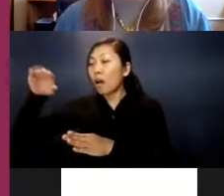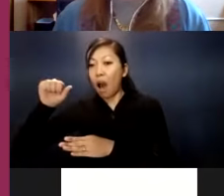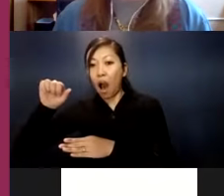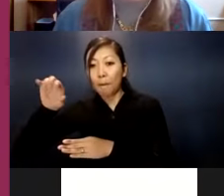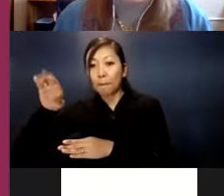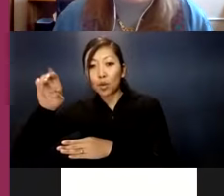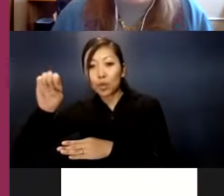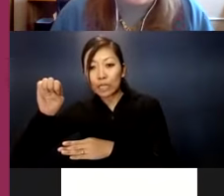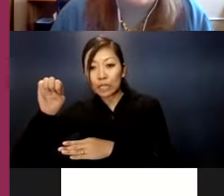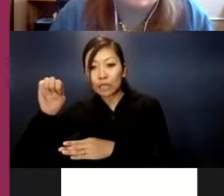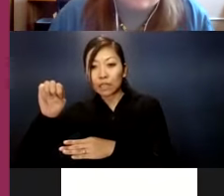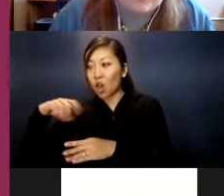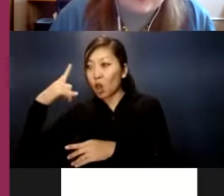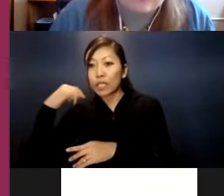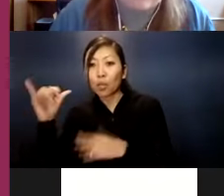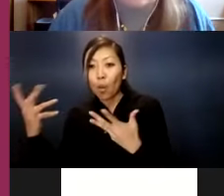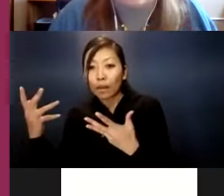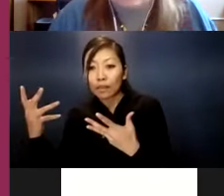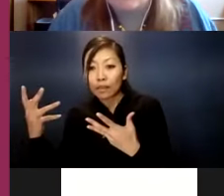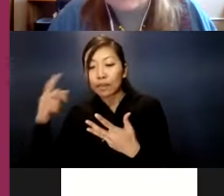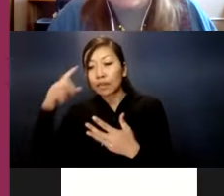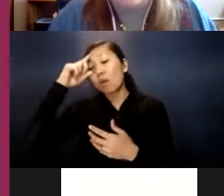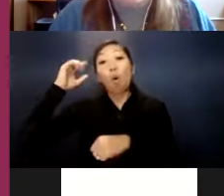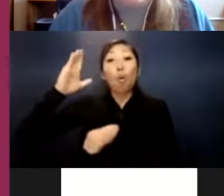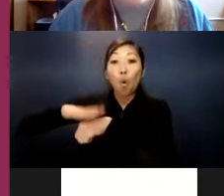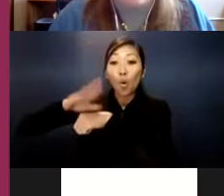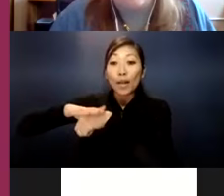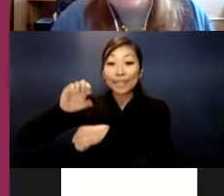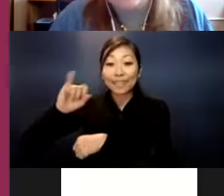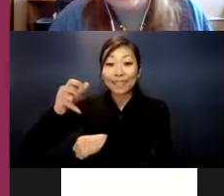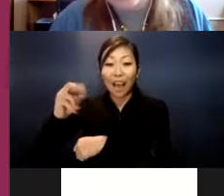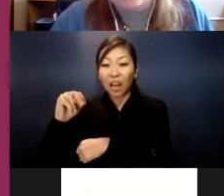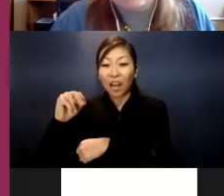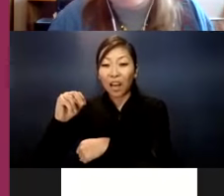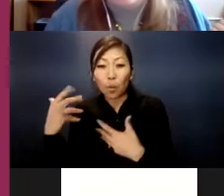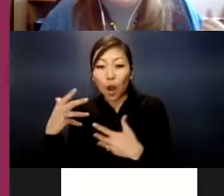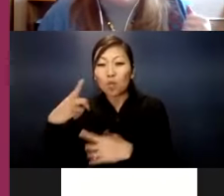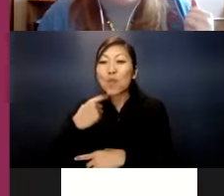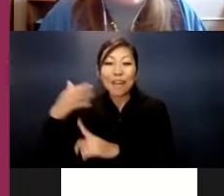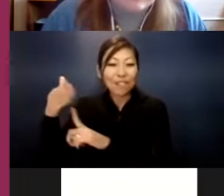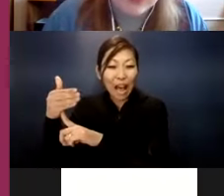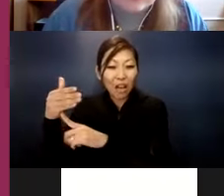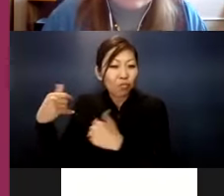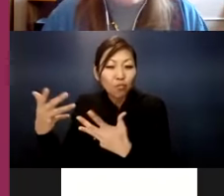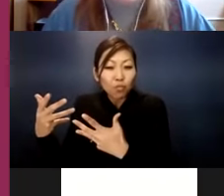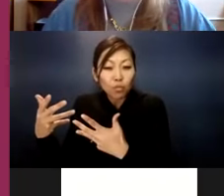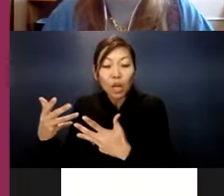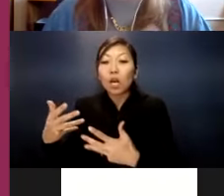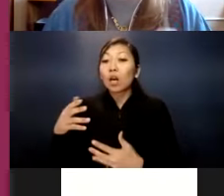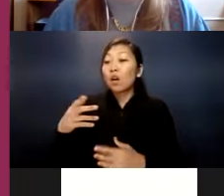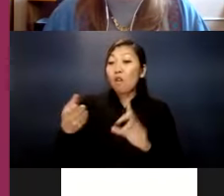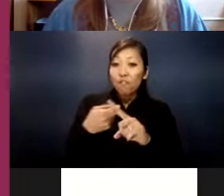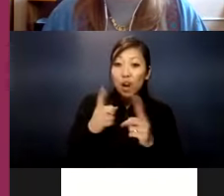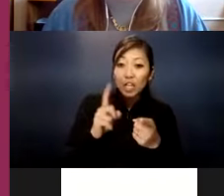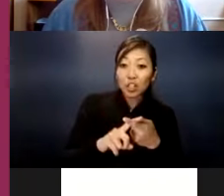And you also want to make sure they know the warning signs of abuse so that they know what to look for in their own relationships, with their friends,